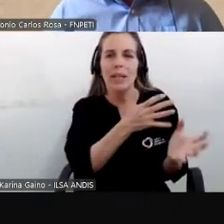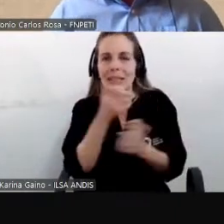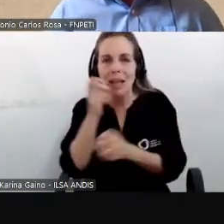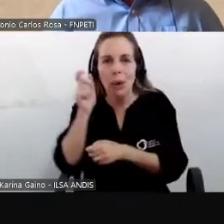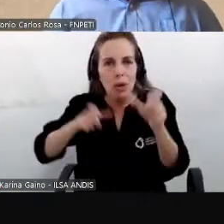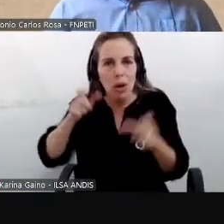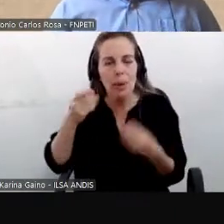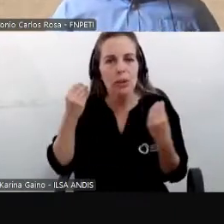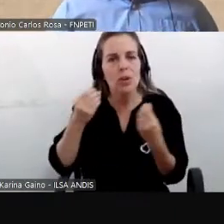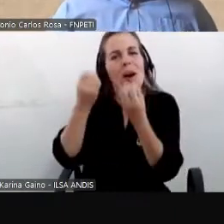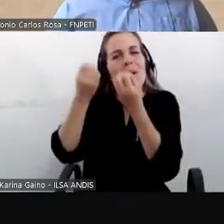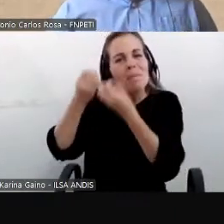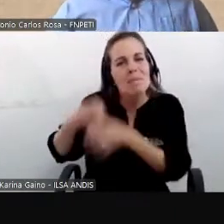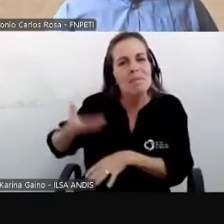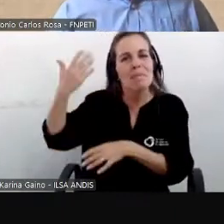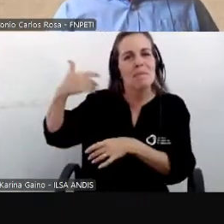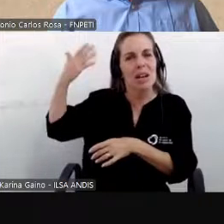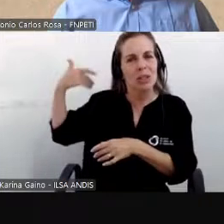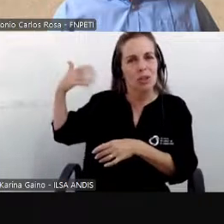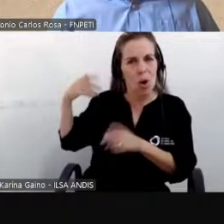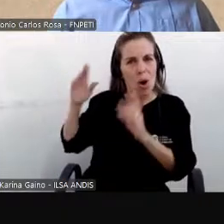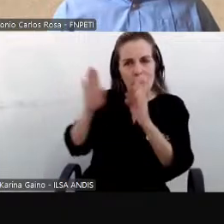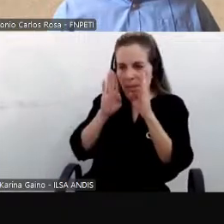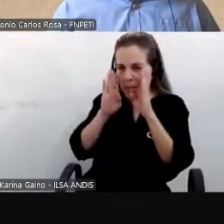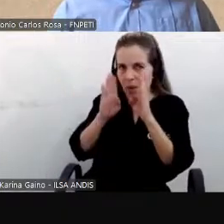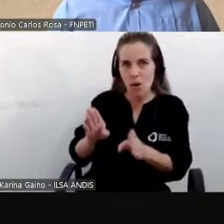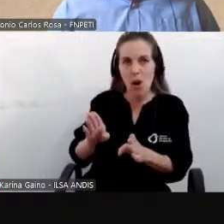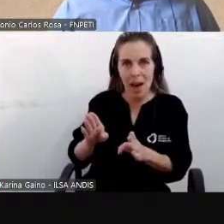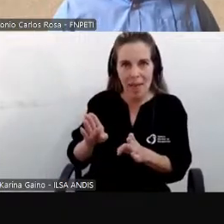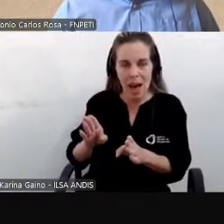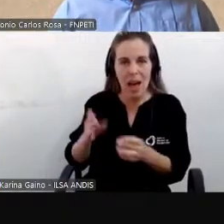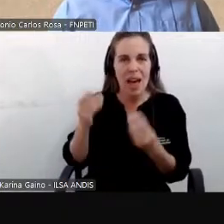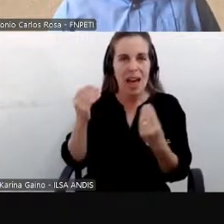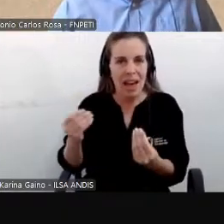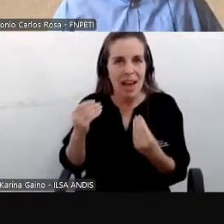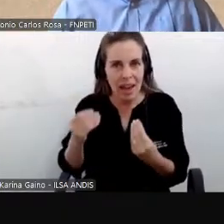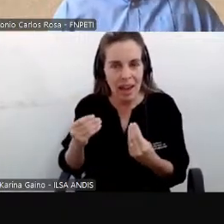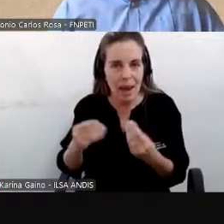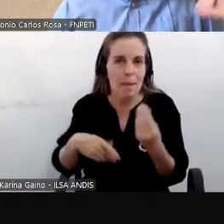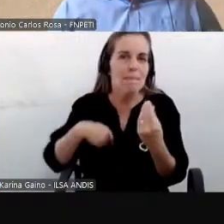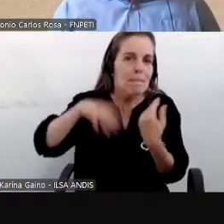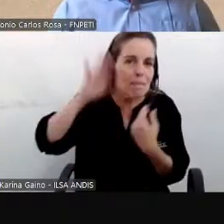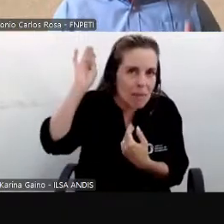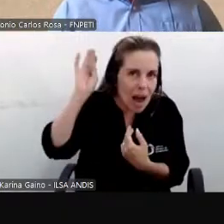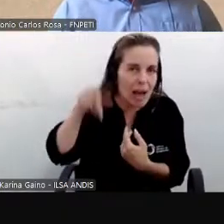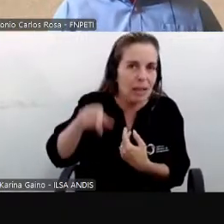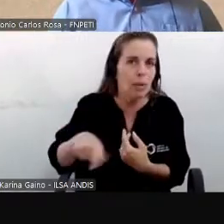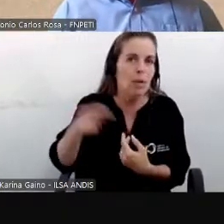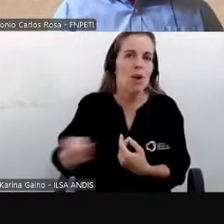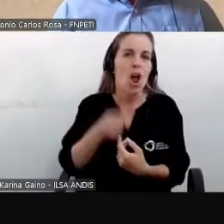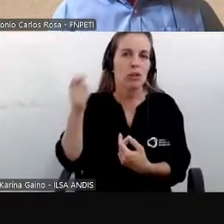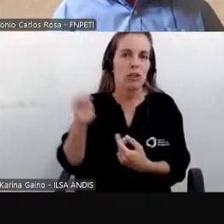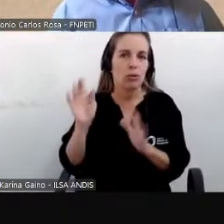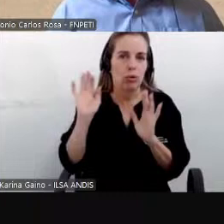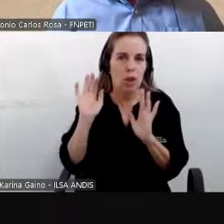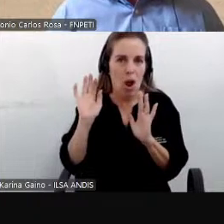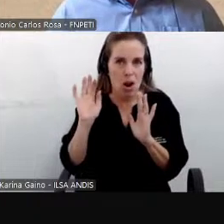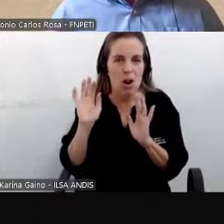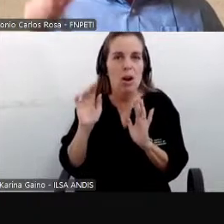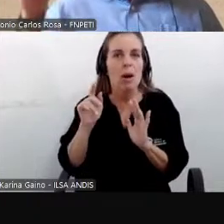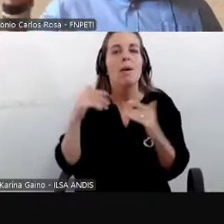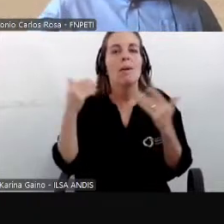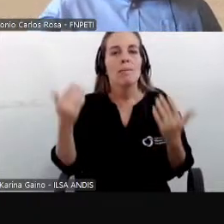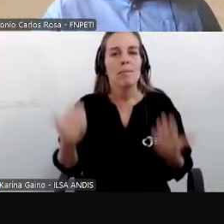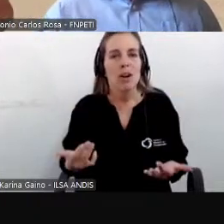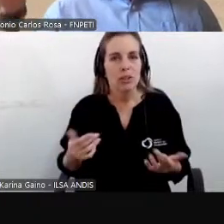that had to do with a much stronger focus on sexual exploitation. And it was because of that that only